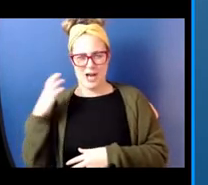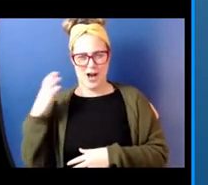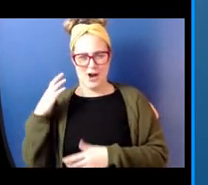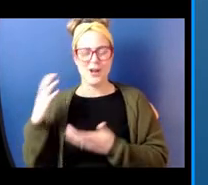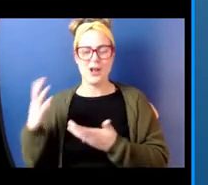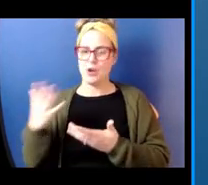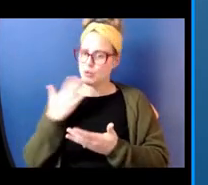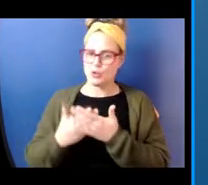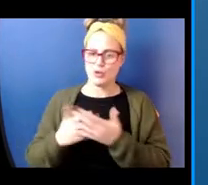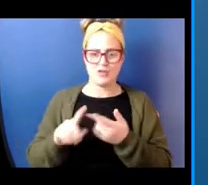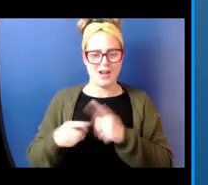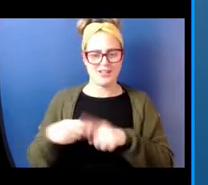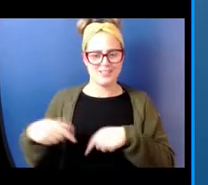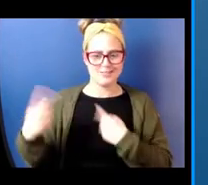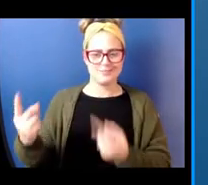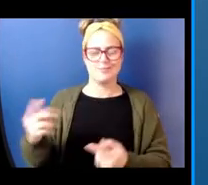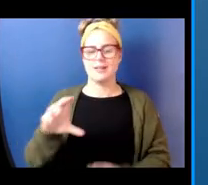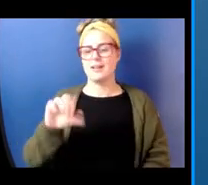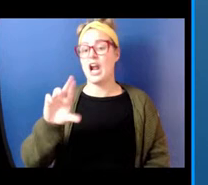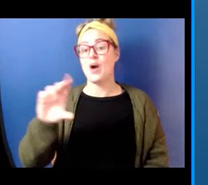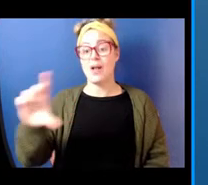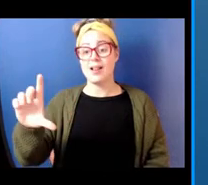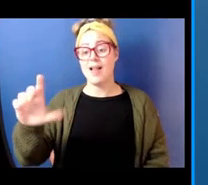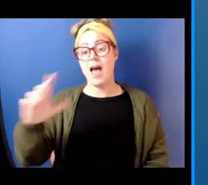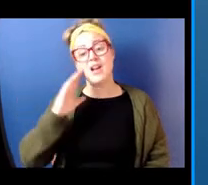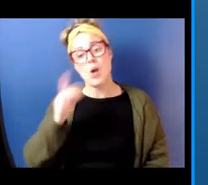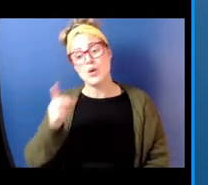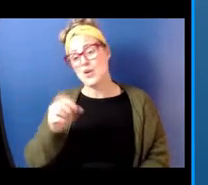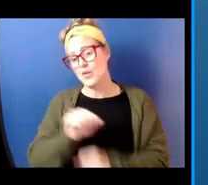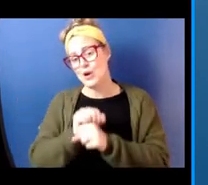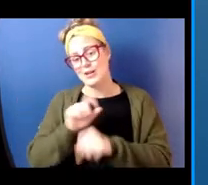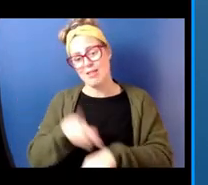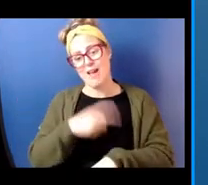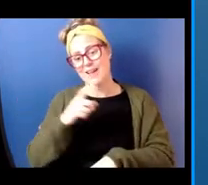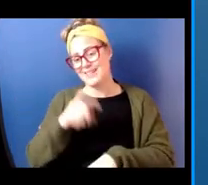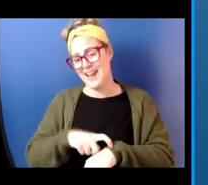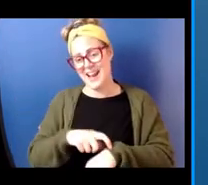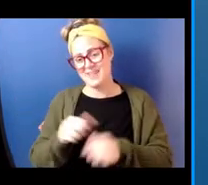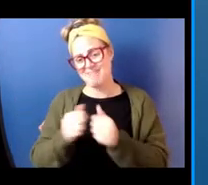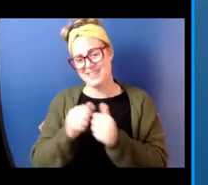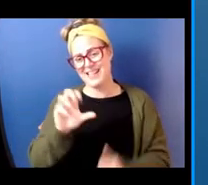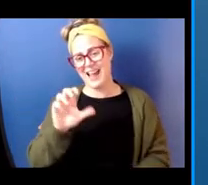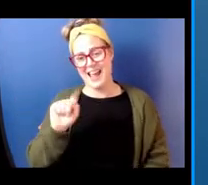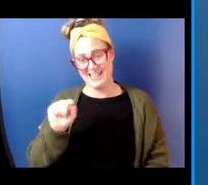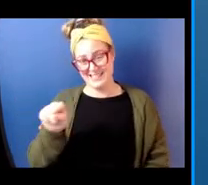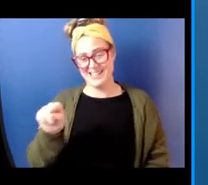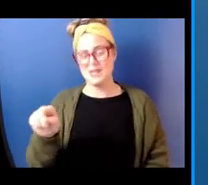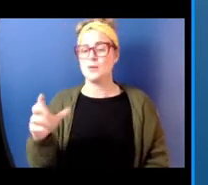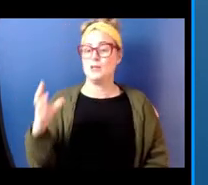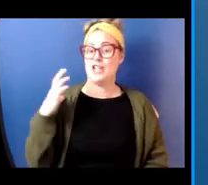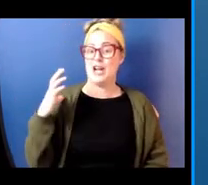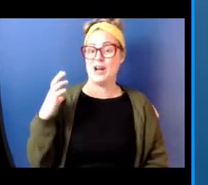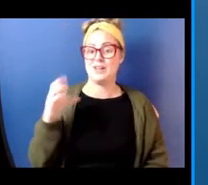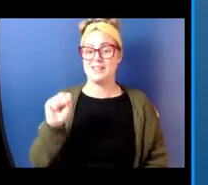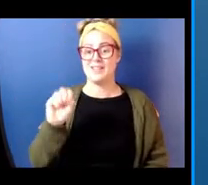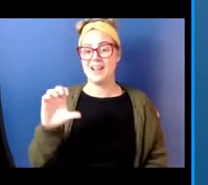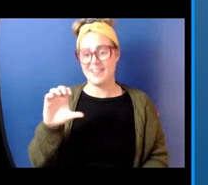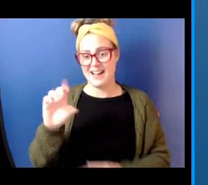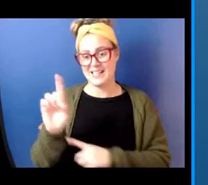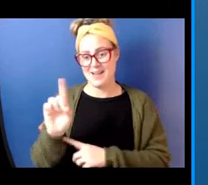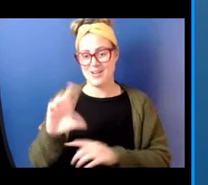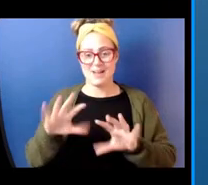Carol has worked long uh with with with Scott when she was the chair of the South Carolina Democratic party